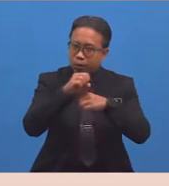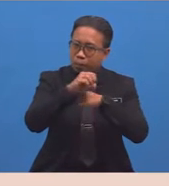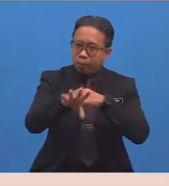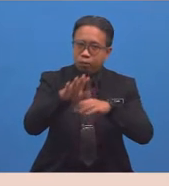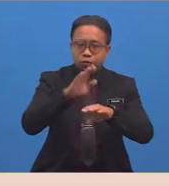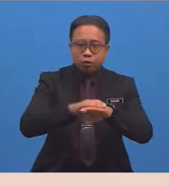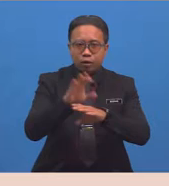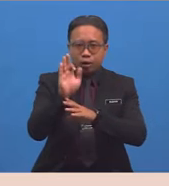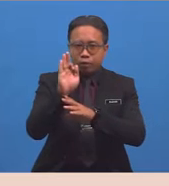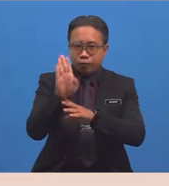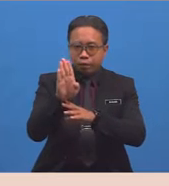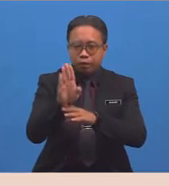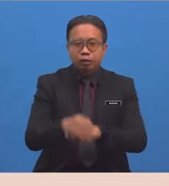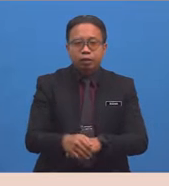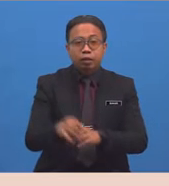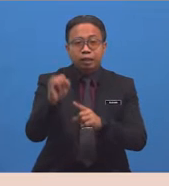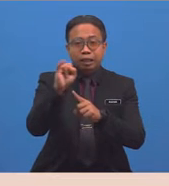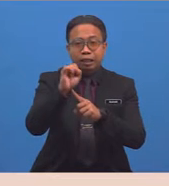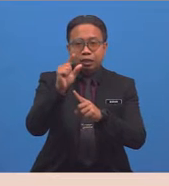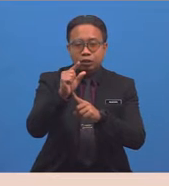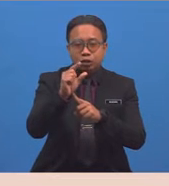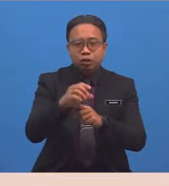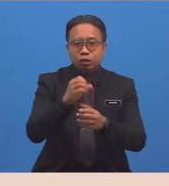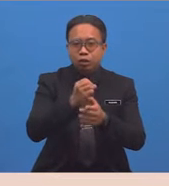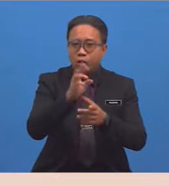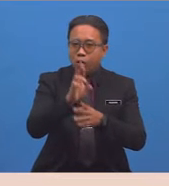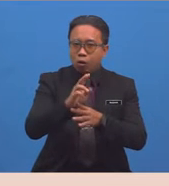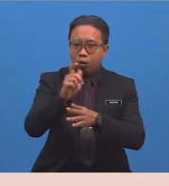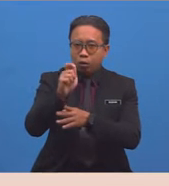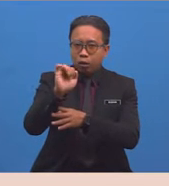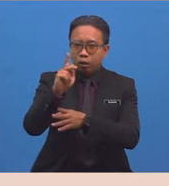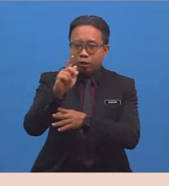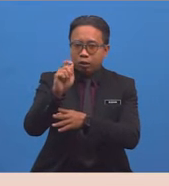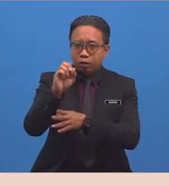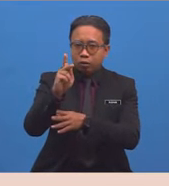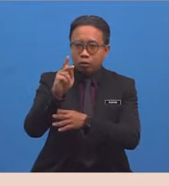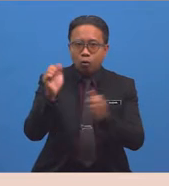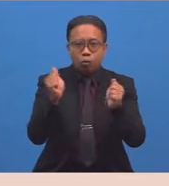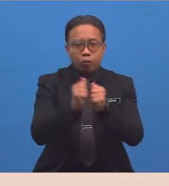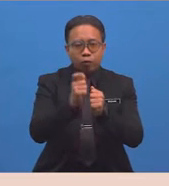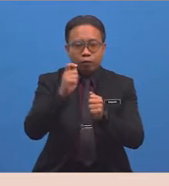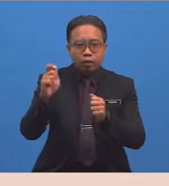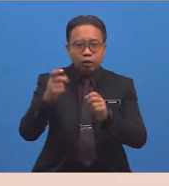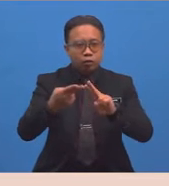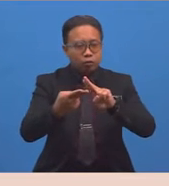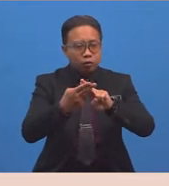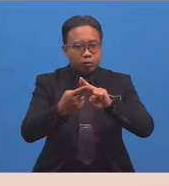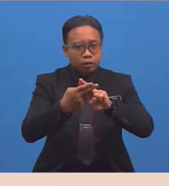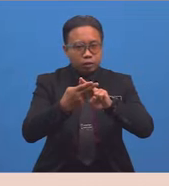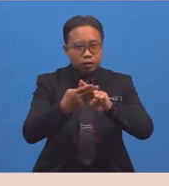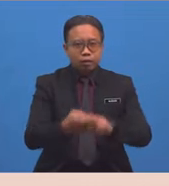them on Facebook, Instagram, or even TikTok with the